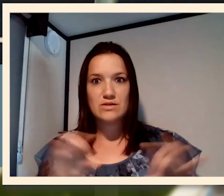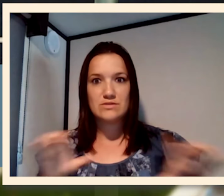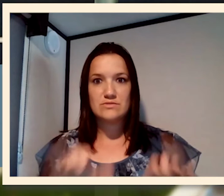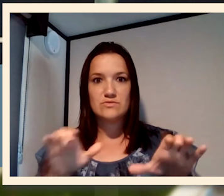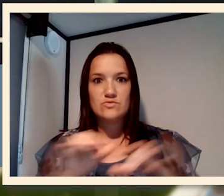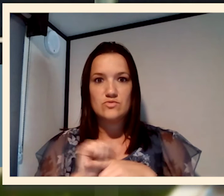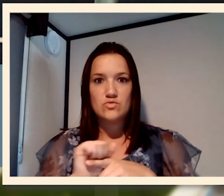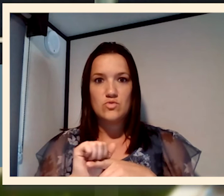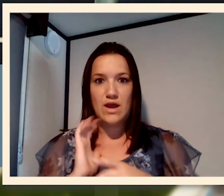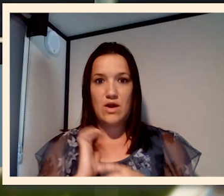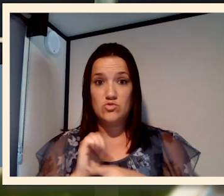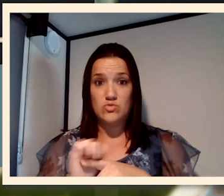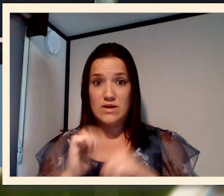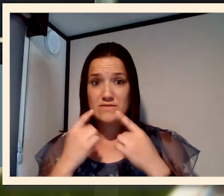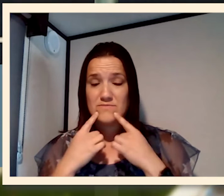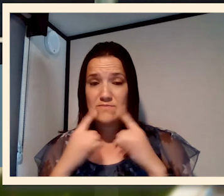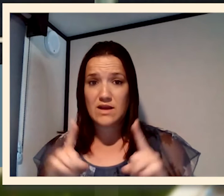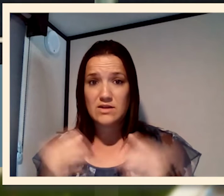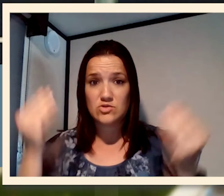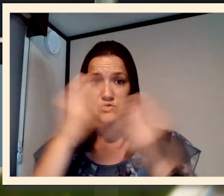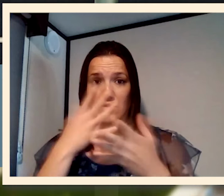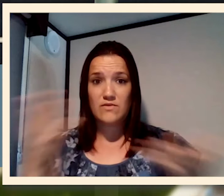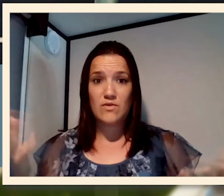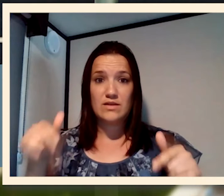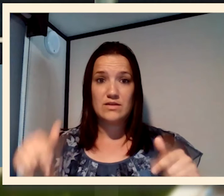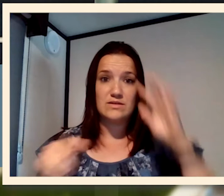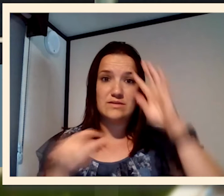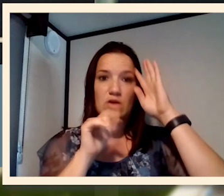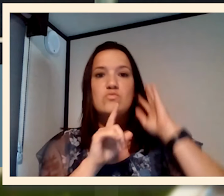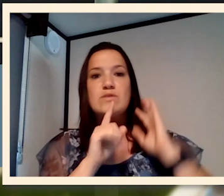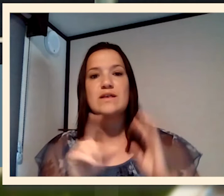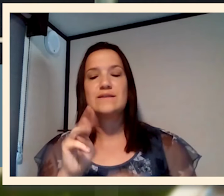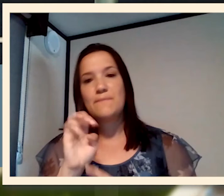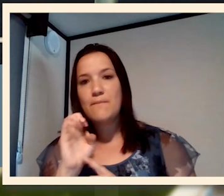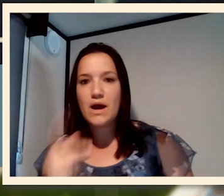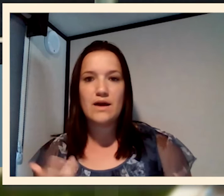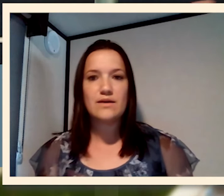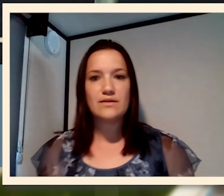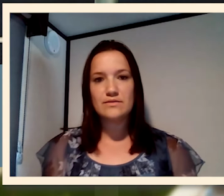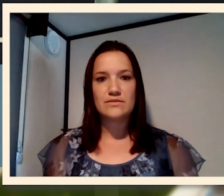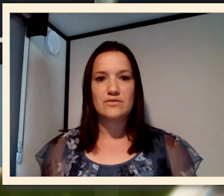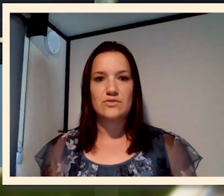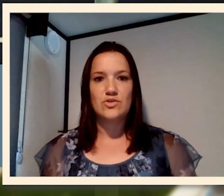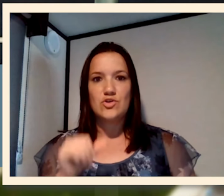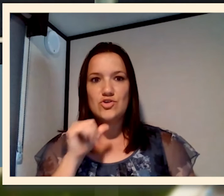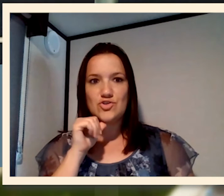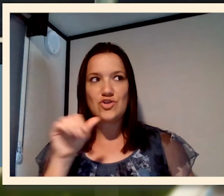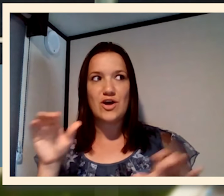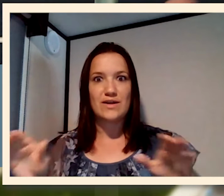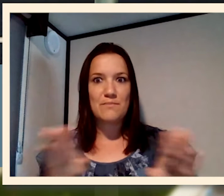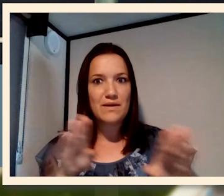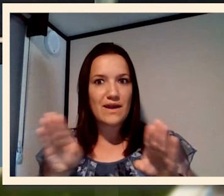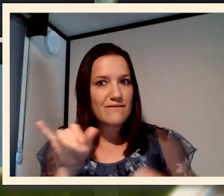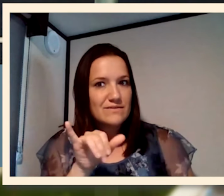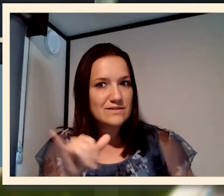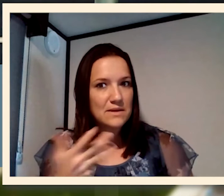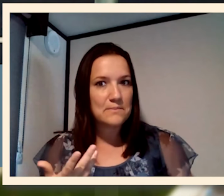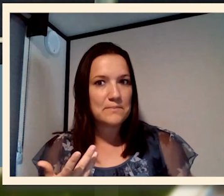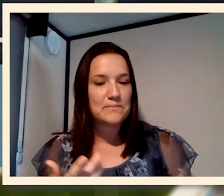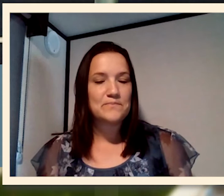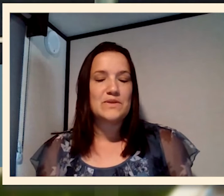somebody's response to an active shooter, and was our training effective? If you tell everybody, hey, this isn't real, it's mock, you